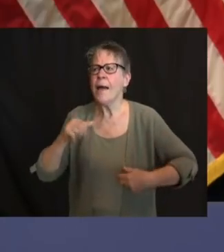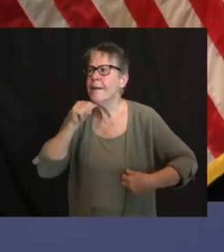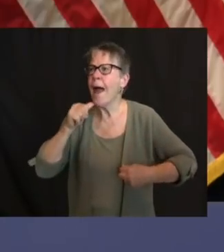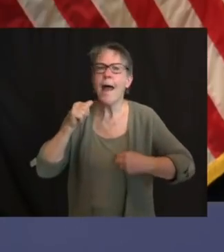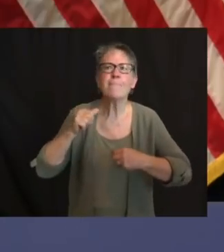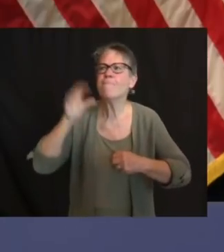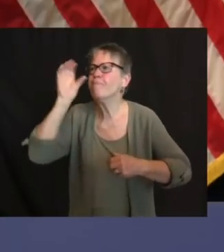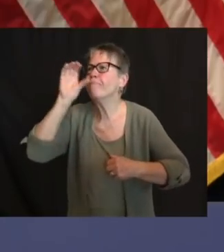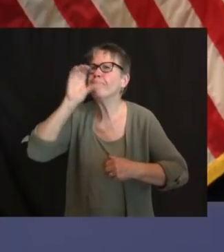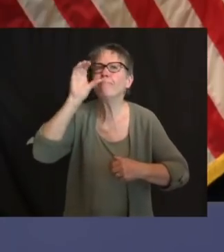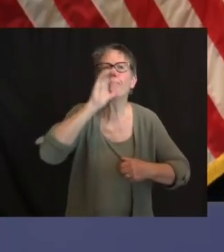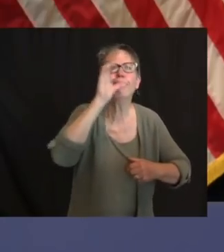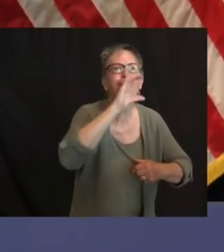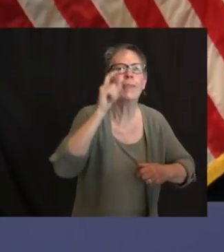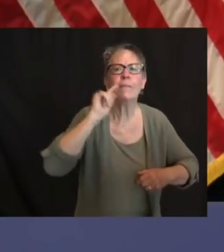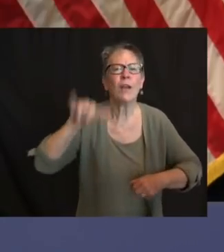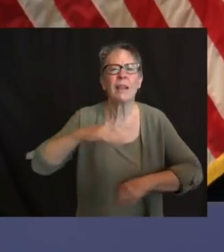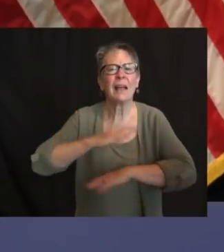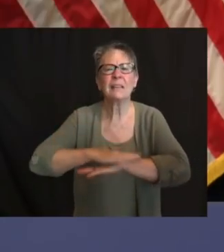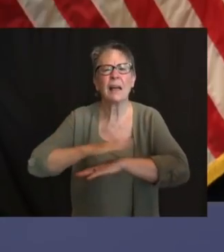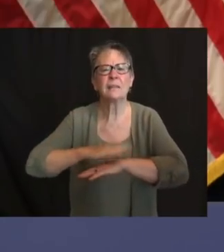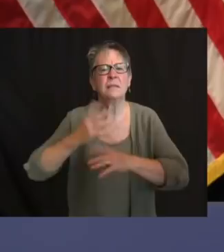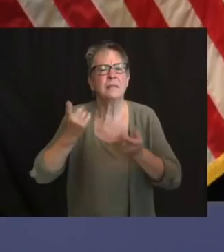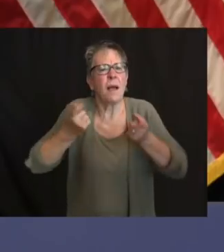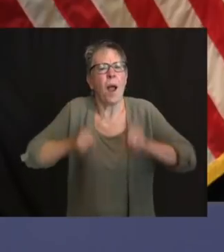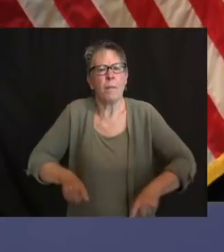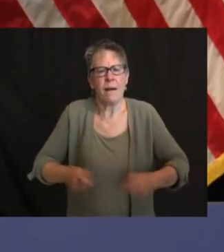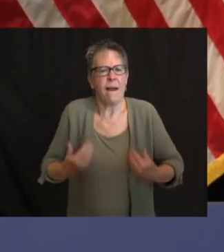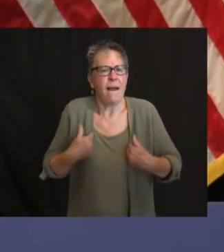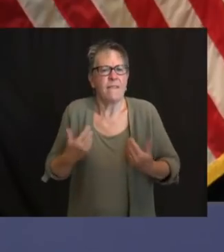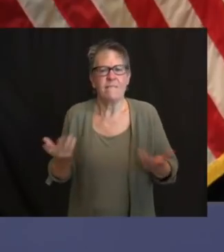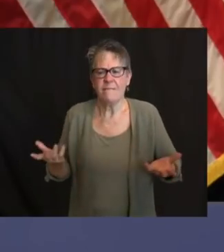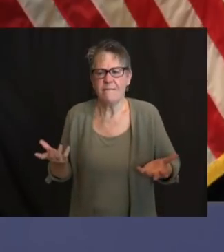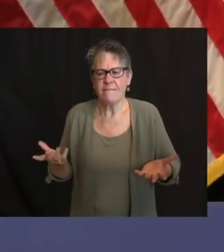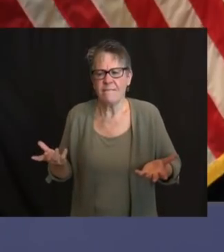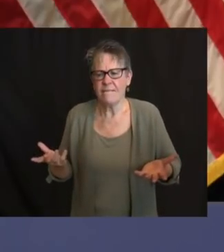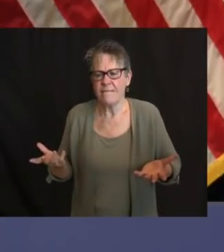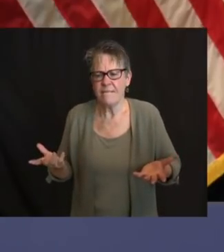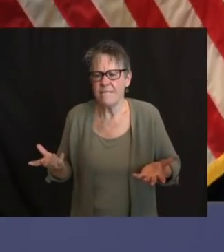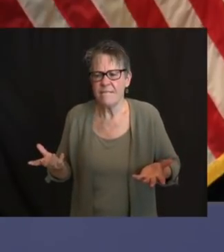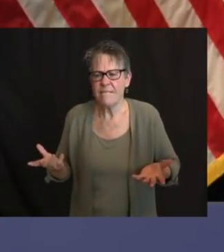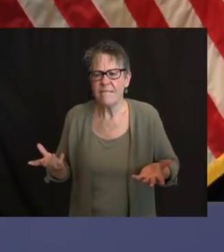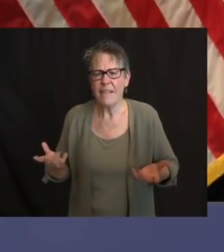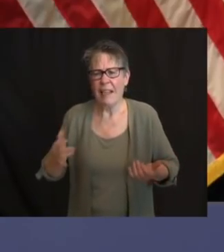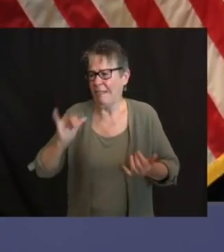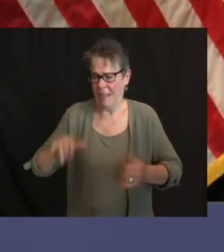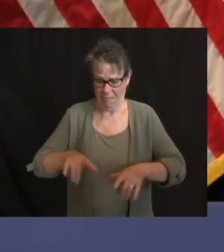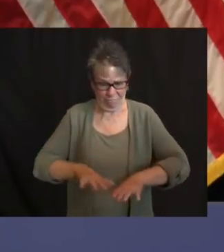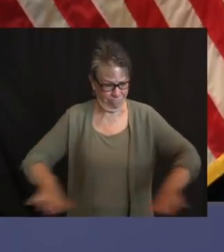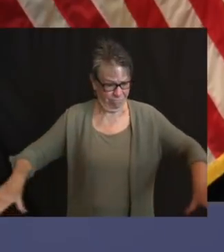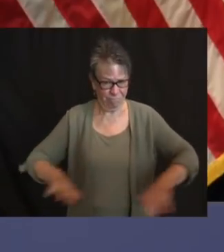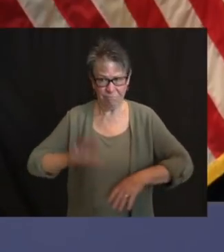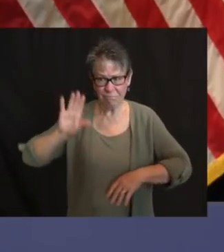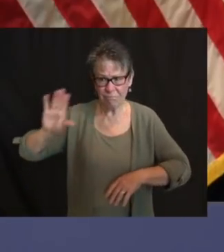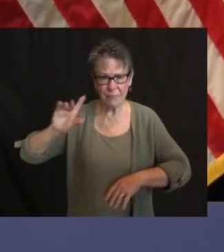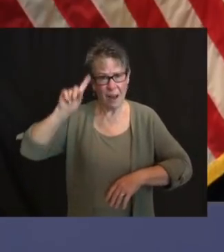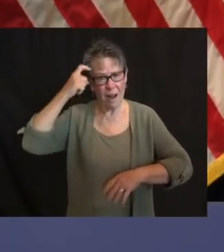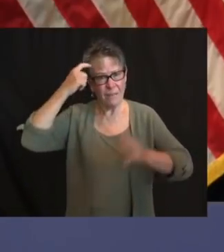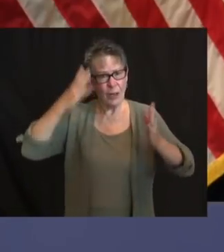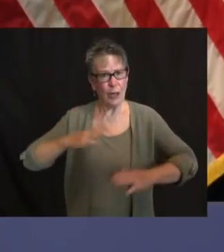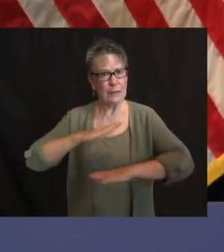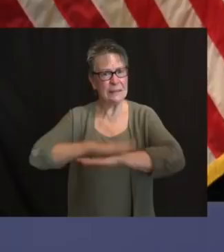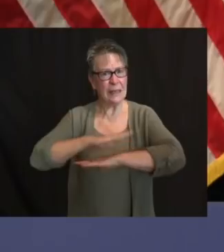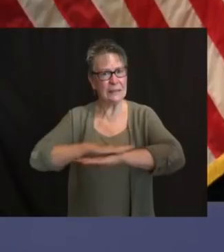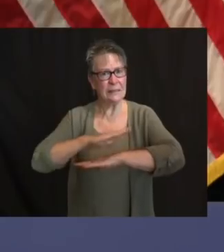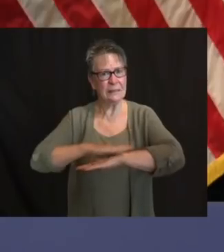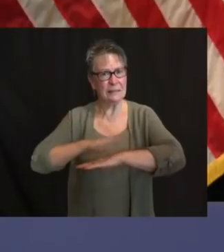day. But it's a very, very fair point to be raised. So thank you, sir. Go 49ers, apparently. Thank you. It's that or a